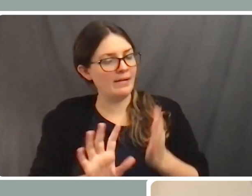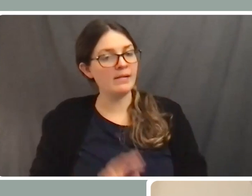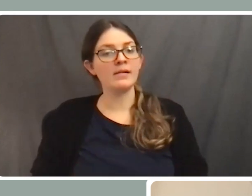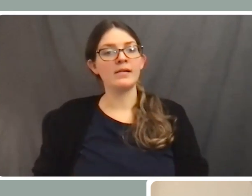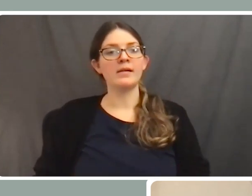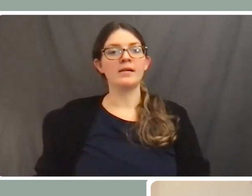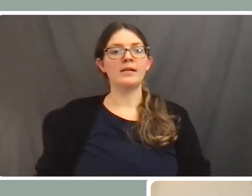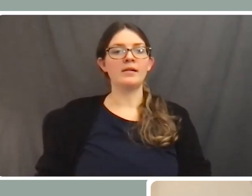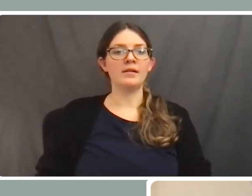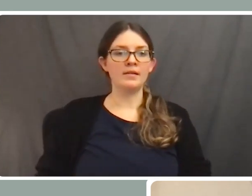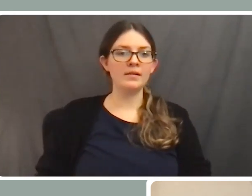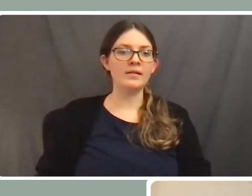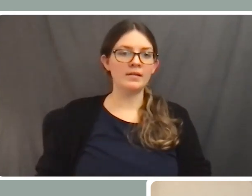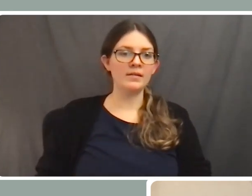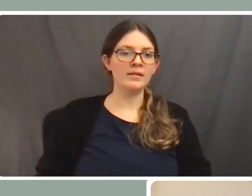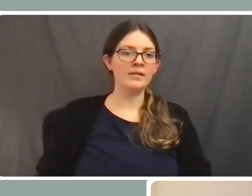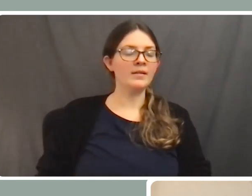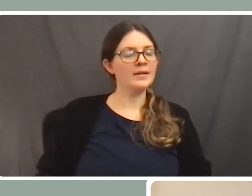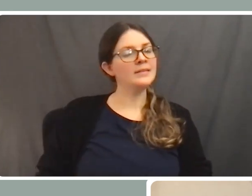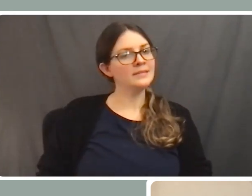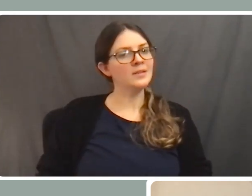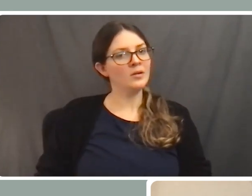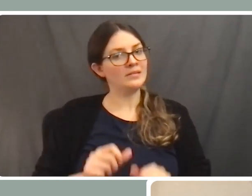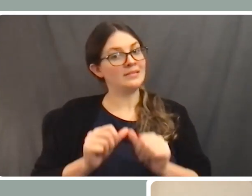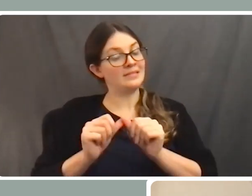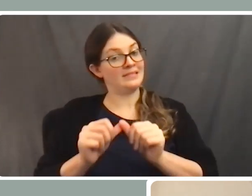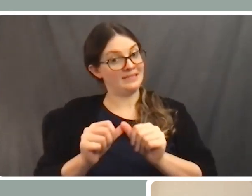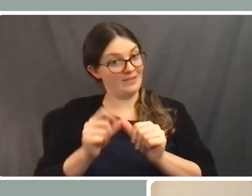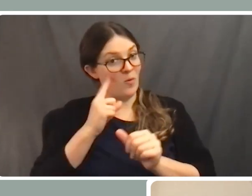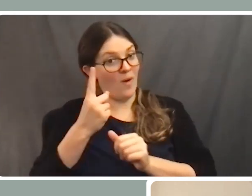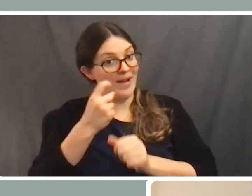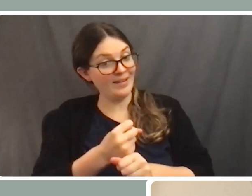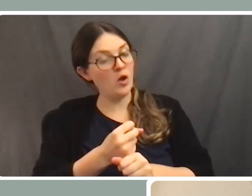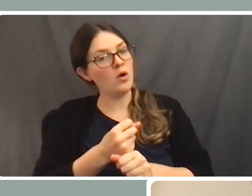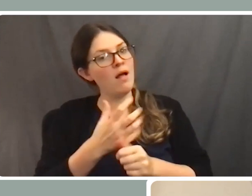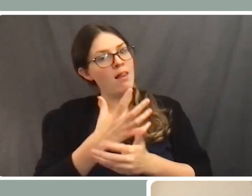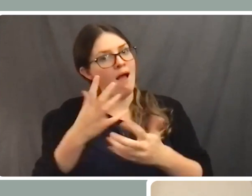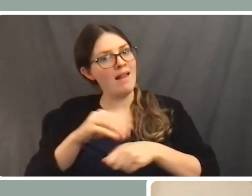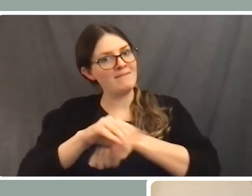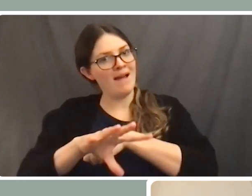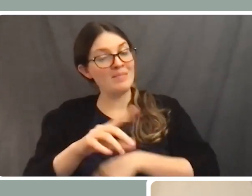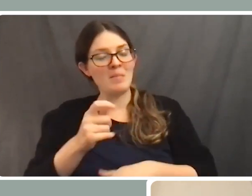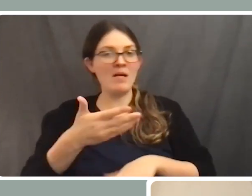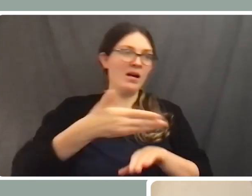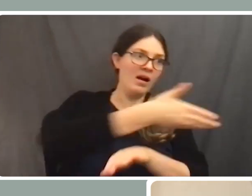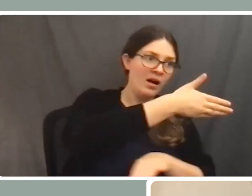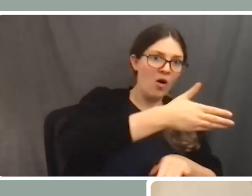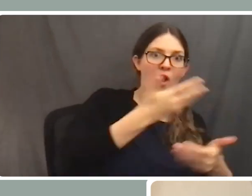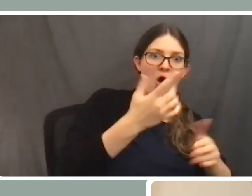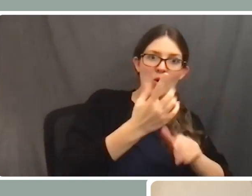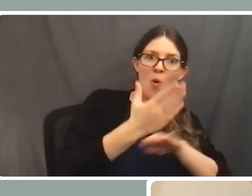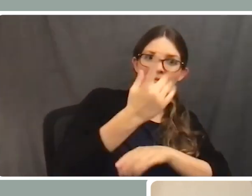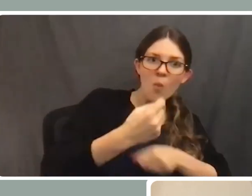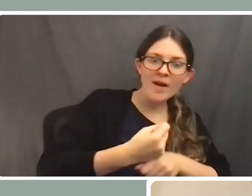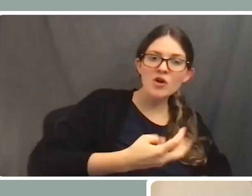so it's not like a totally side effect free year of your life. And at that point, you've already been through, probably well over a year